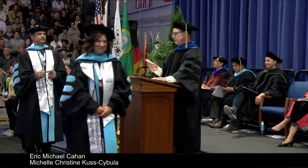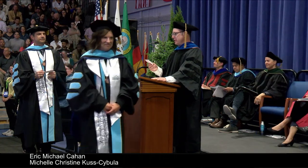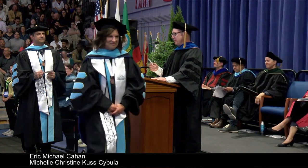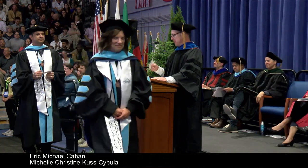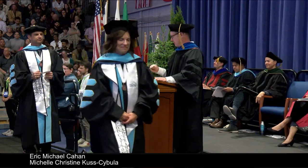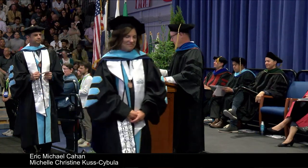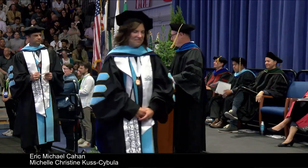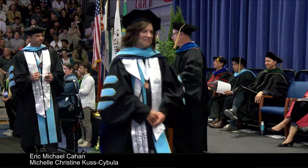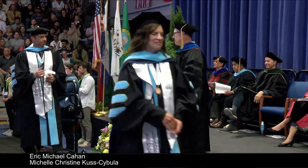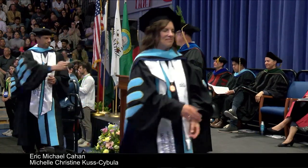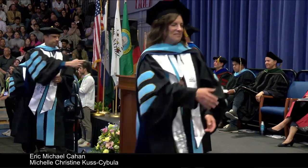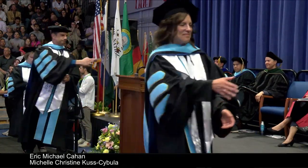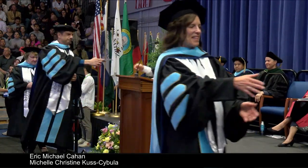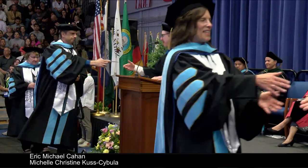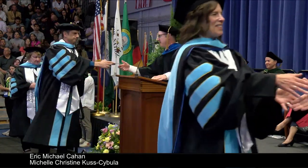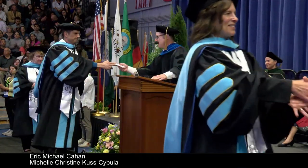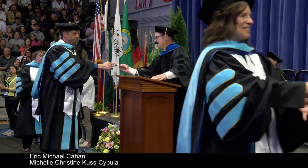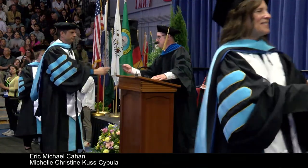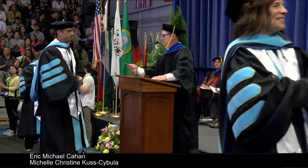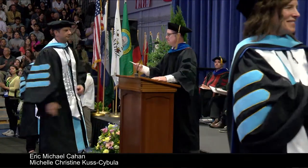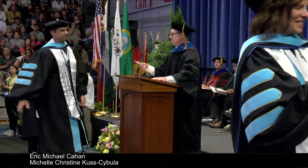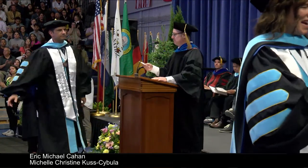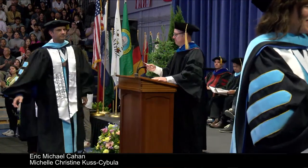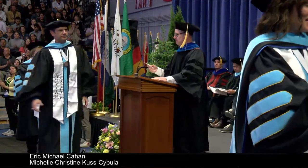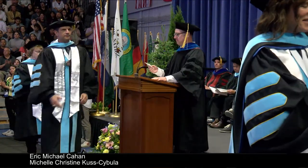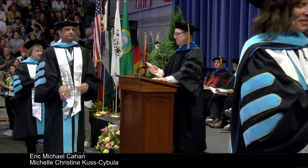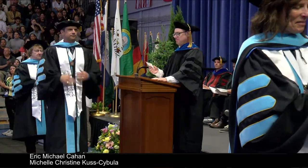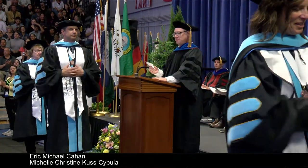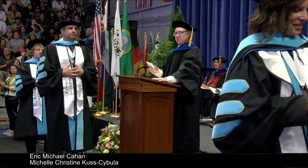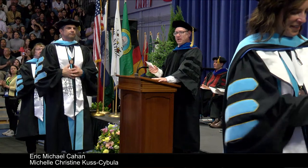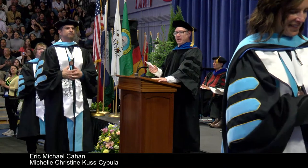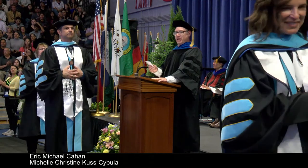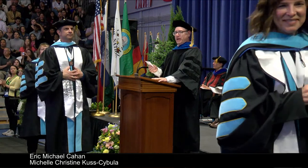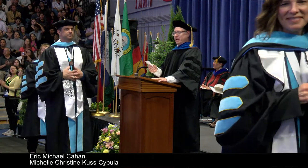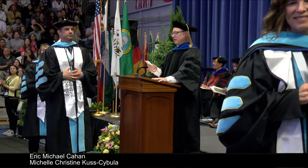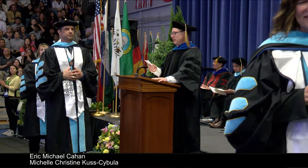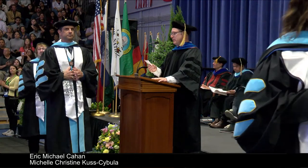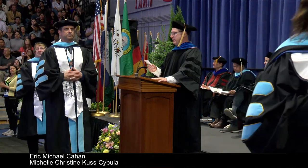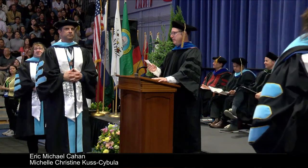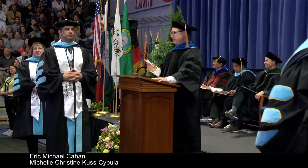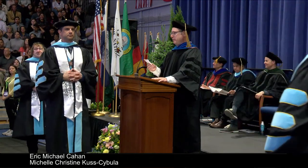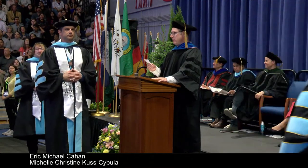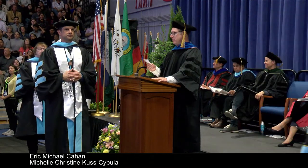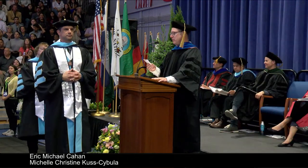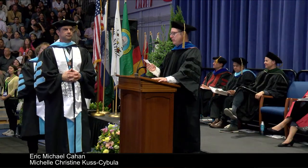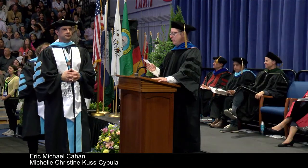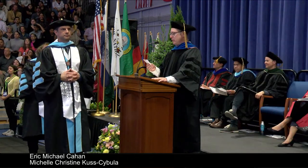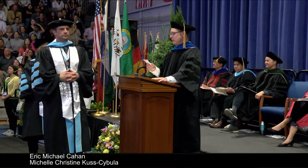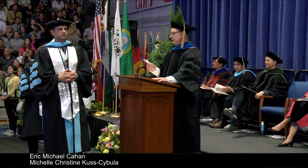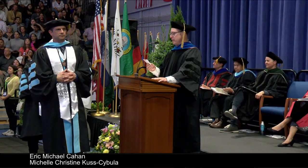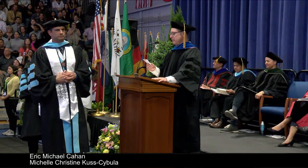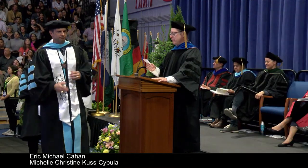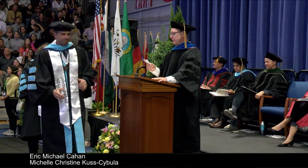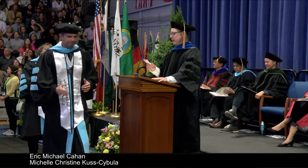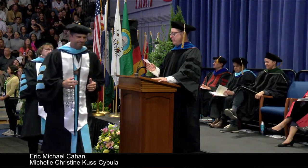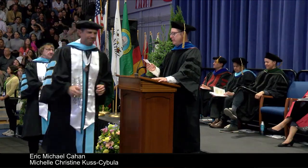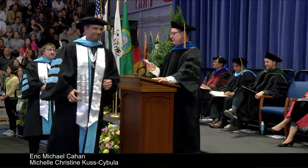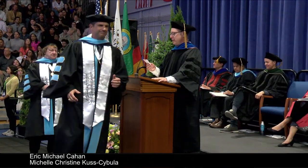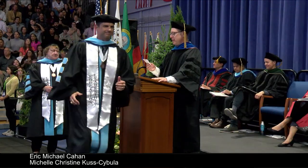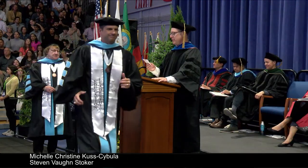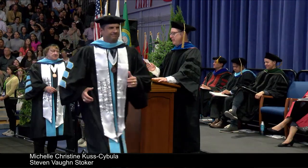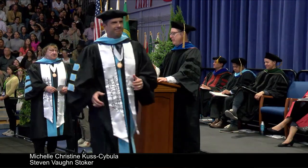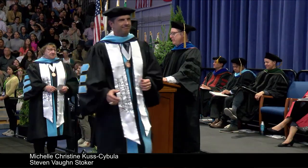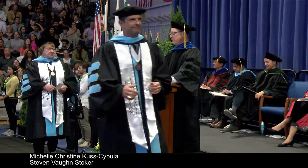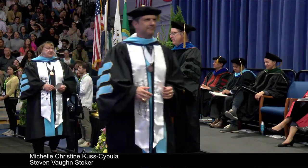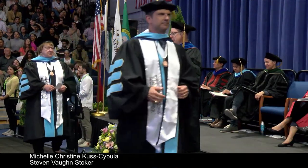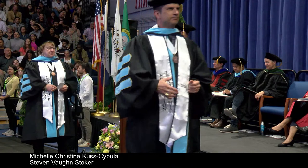Education Leadership. Stephen Von Stoker, Doctor of Education